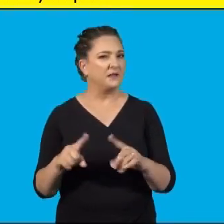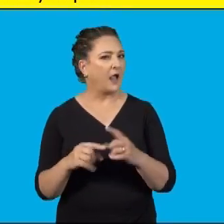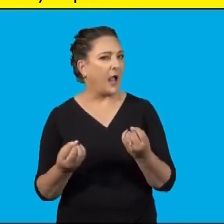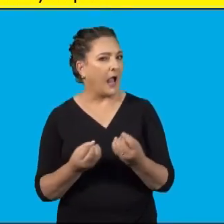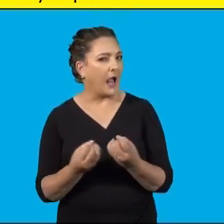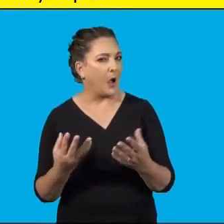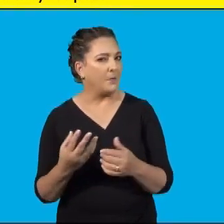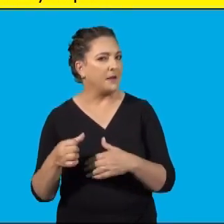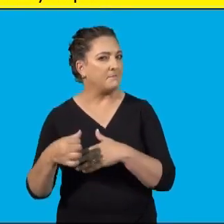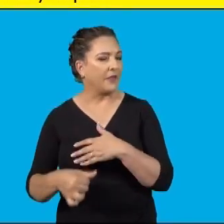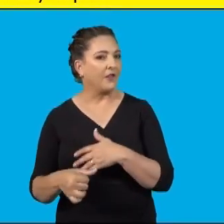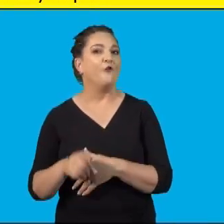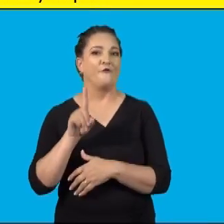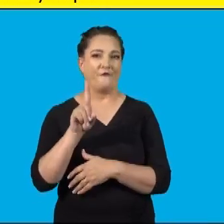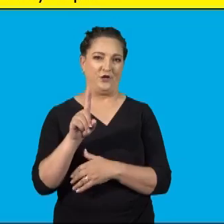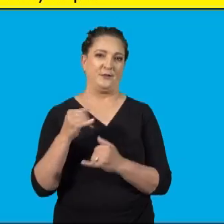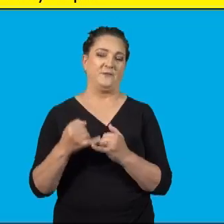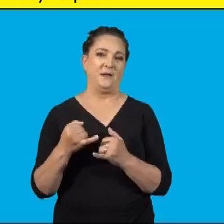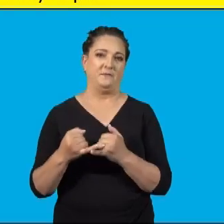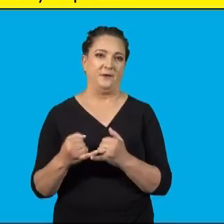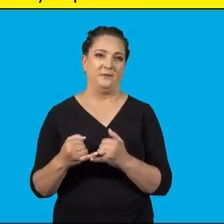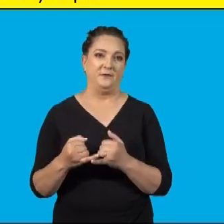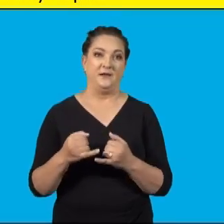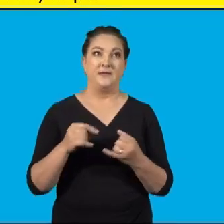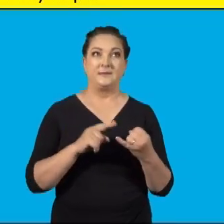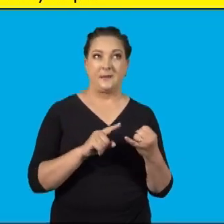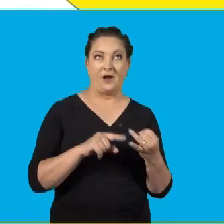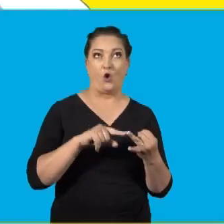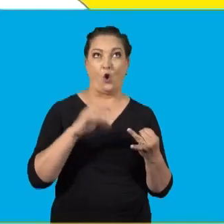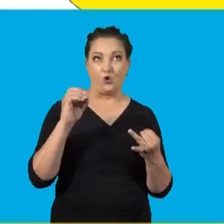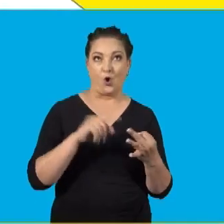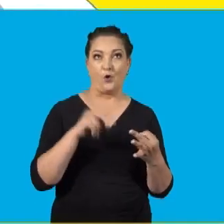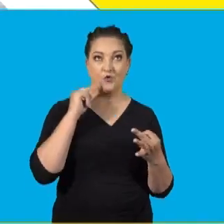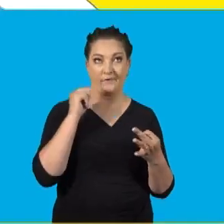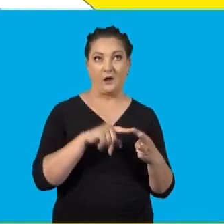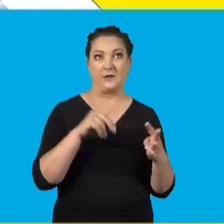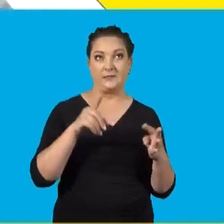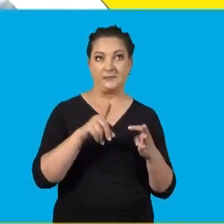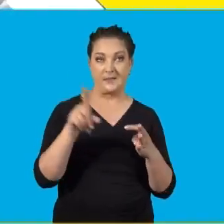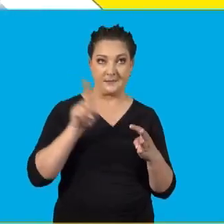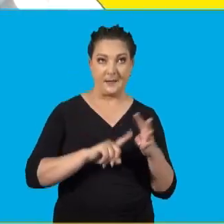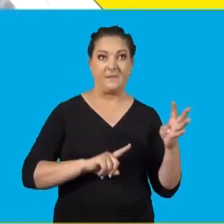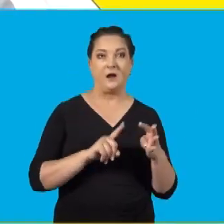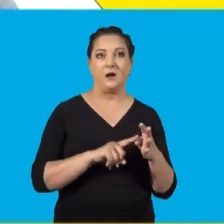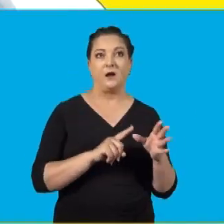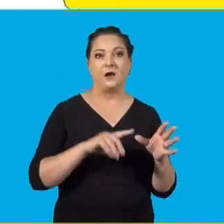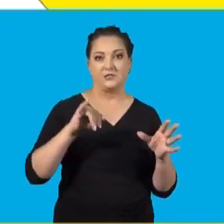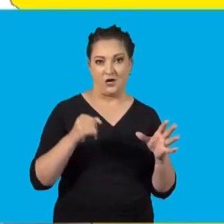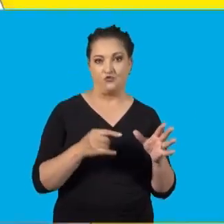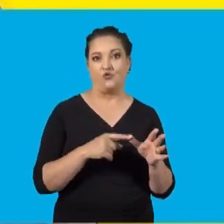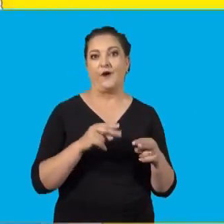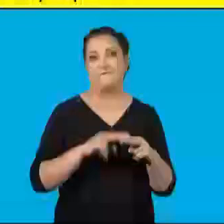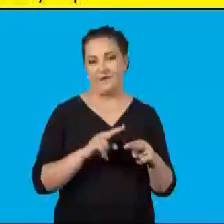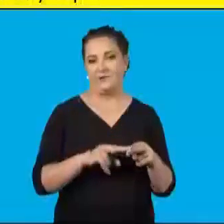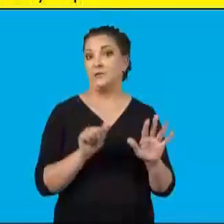months have we had it? On the 1st of September. So I'm going to count September, October, November, December, January, and